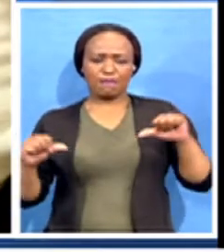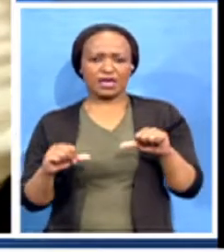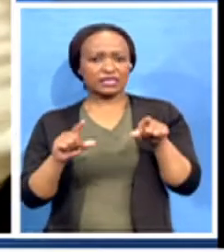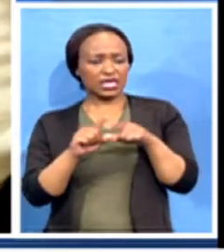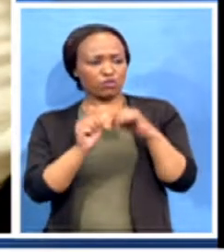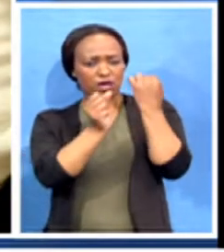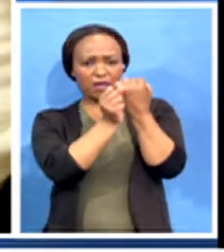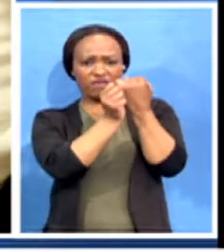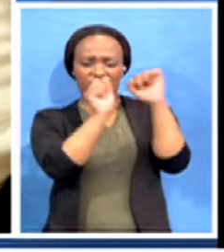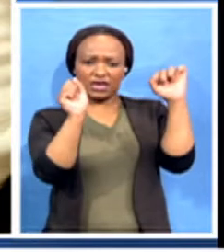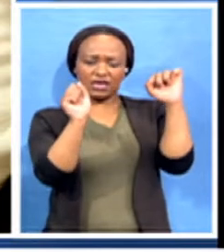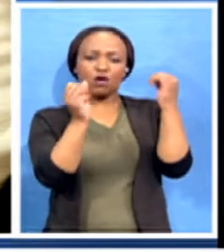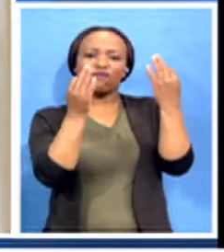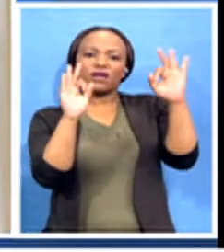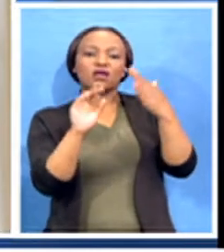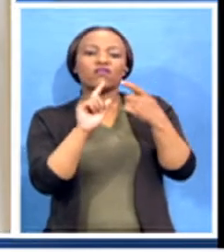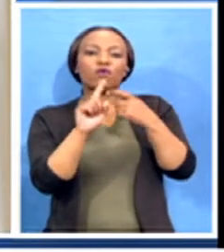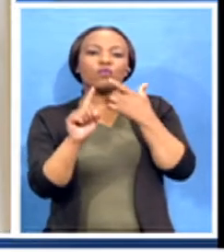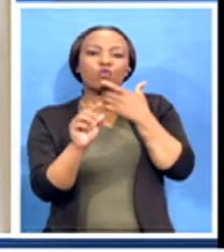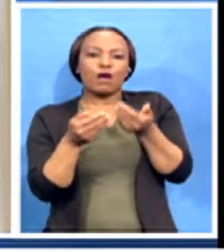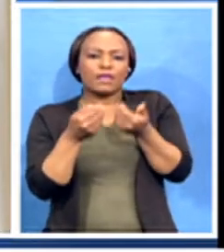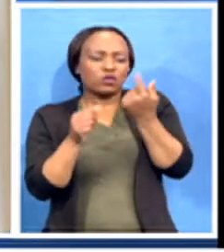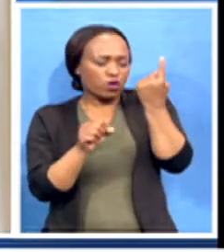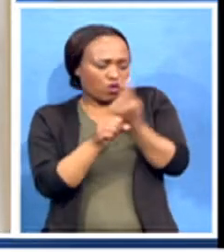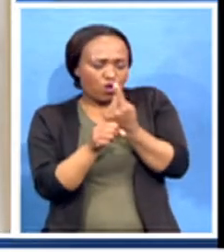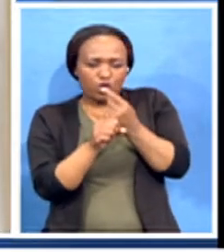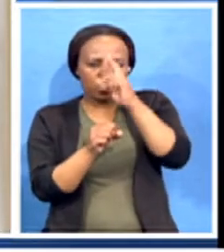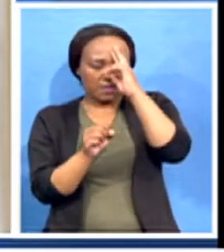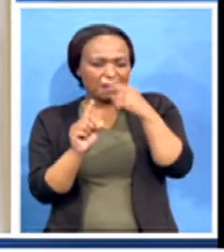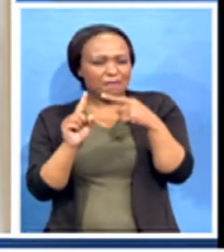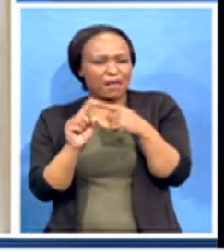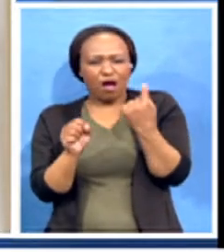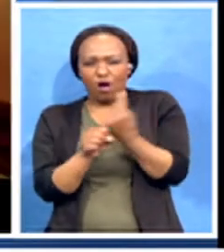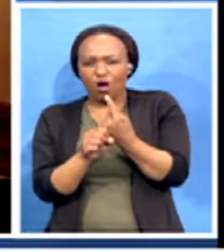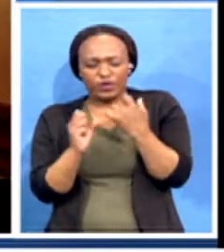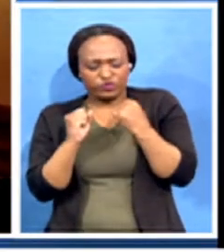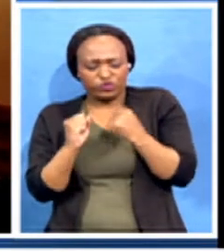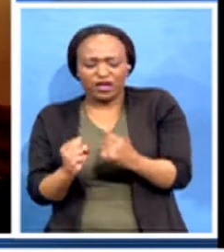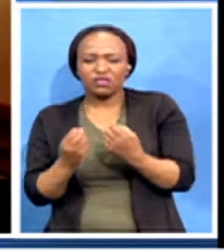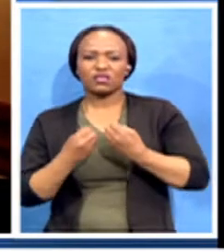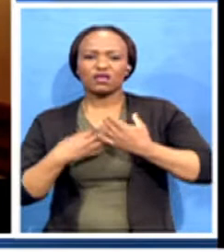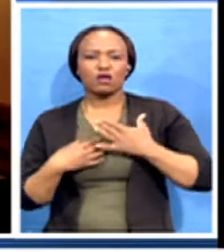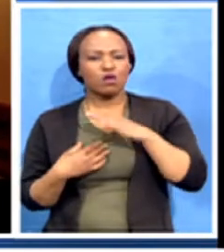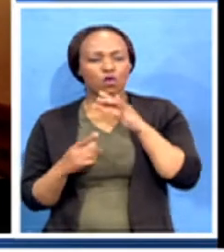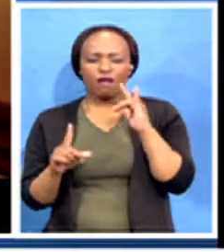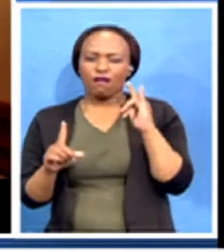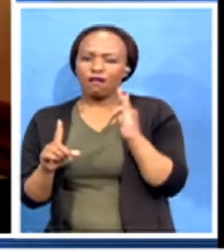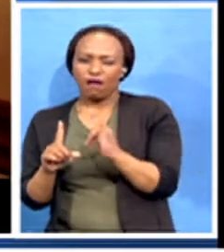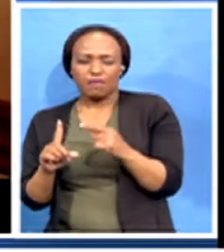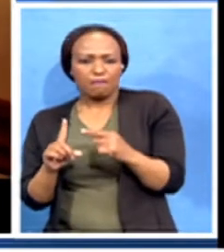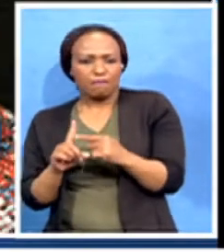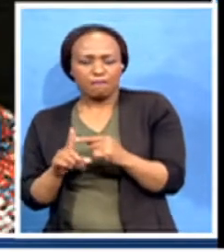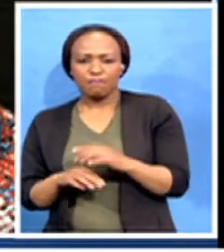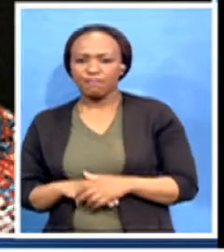from apartheid. We will always remember him. He remained a pillar of strength to us, and we loved him so